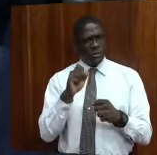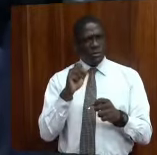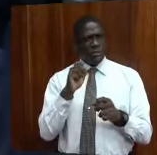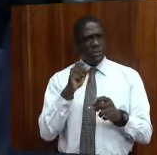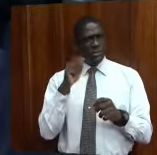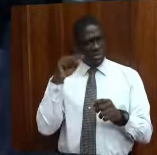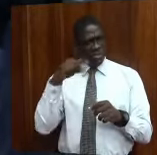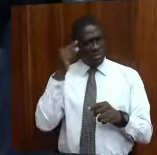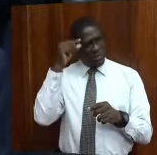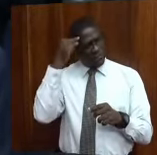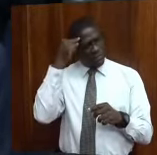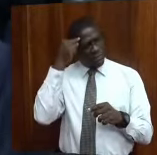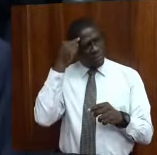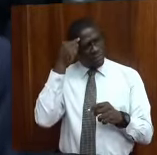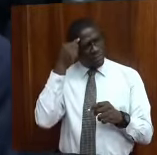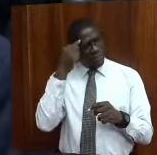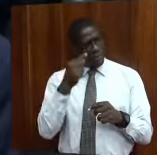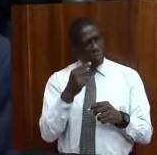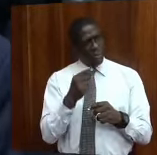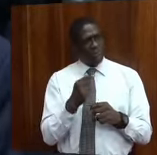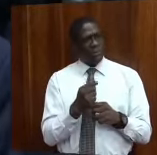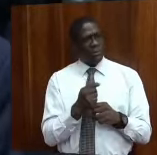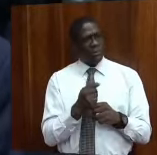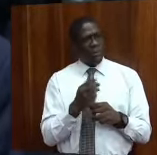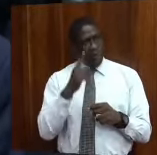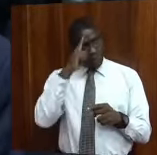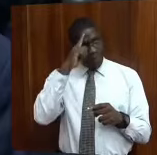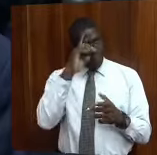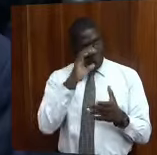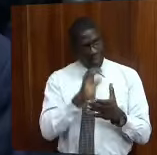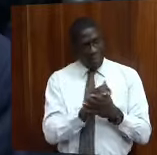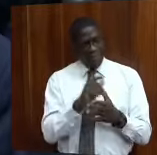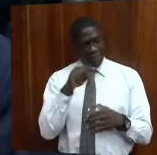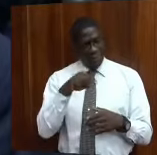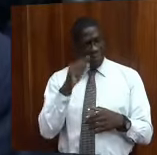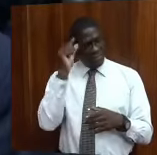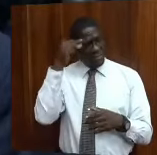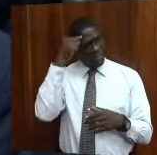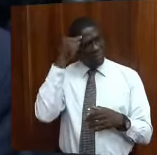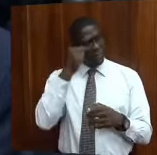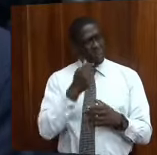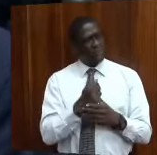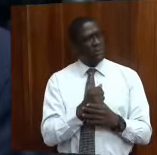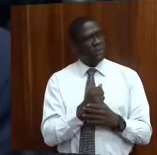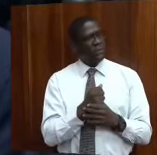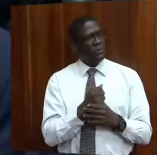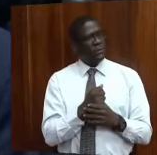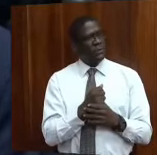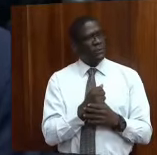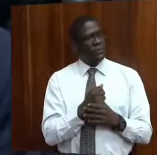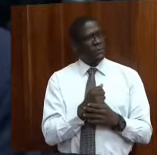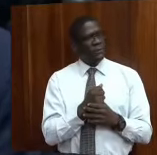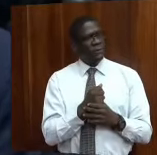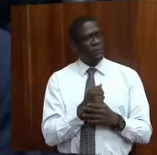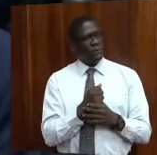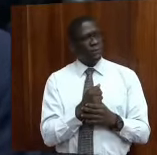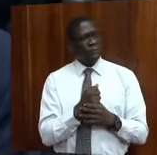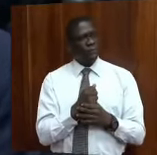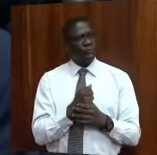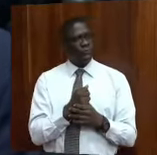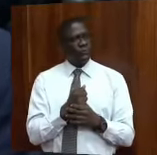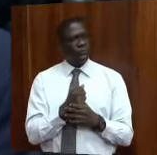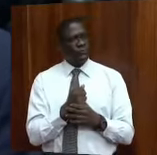Have confidence in the people who assess the global, regional, local situation and who fashion the policy programs in